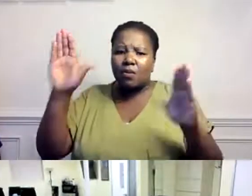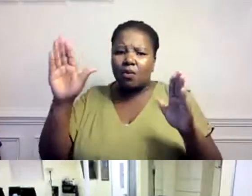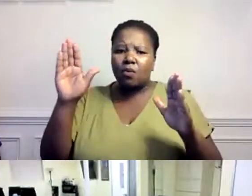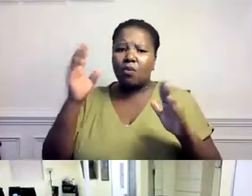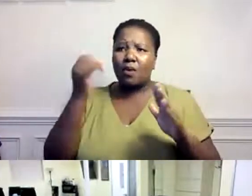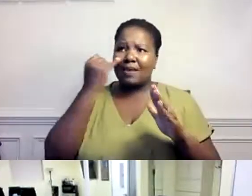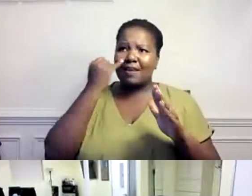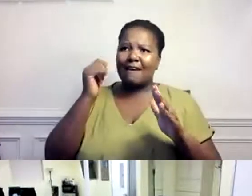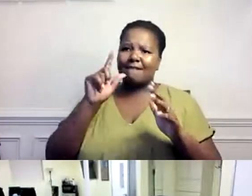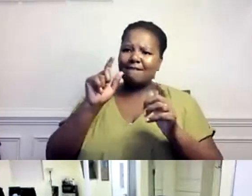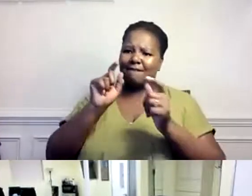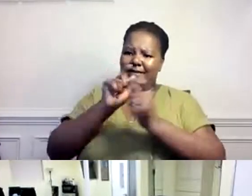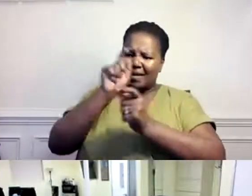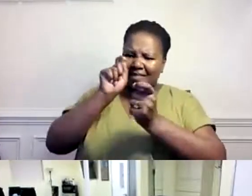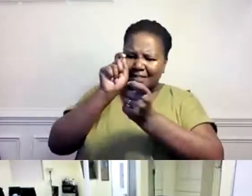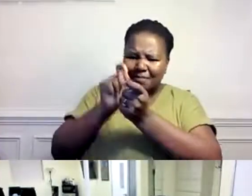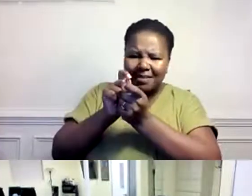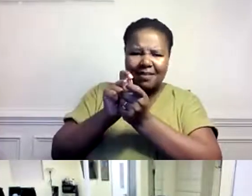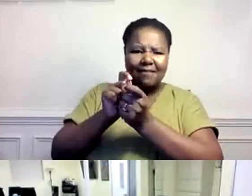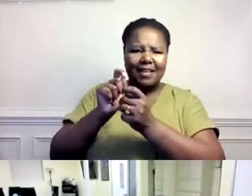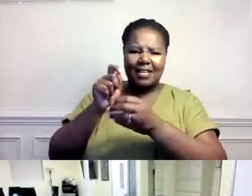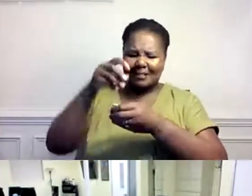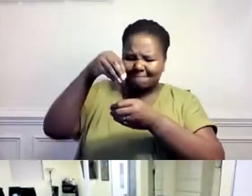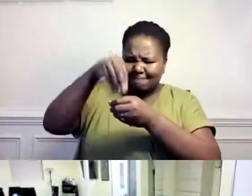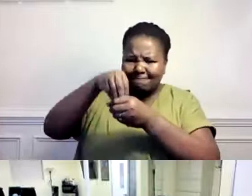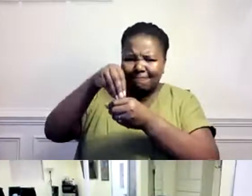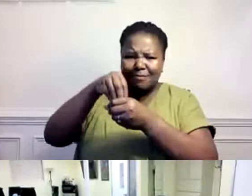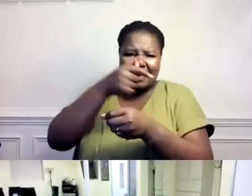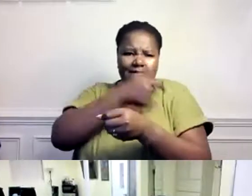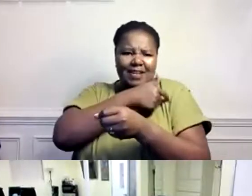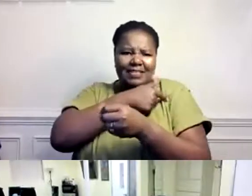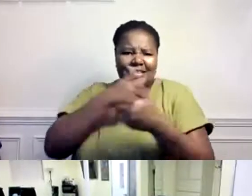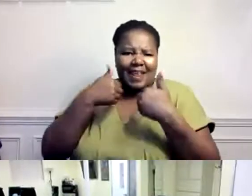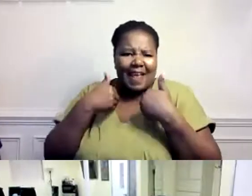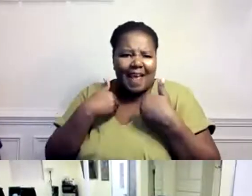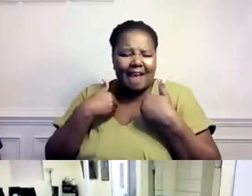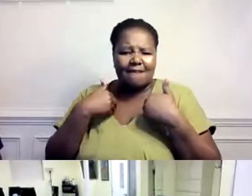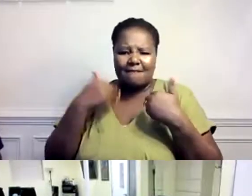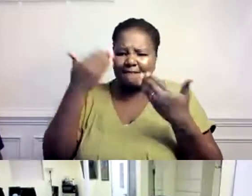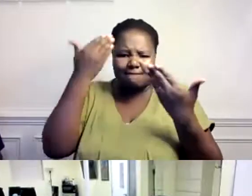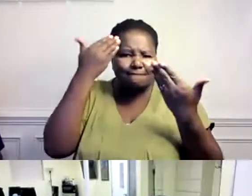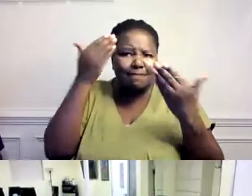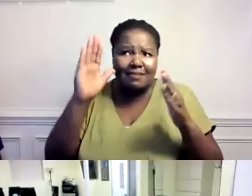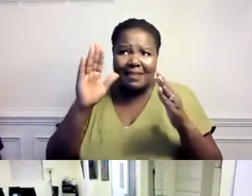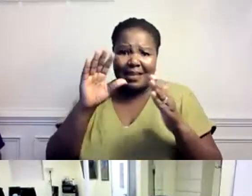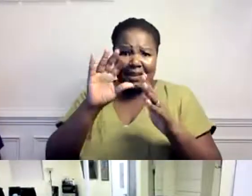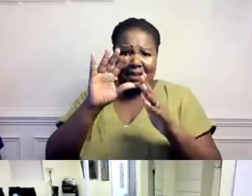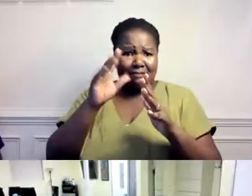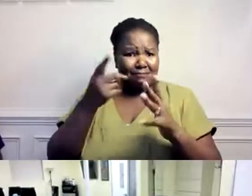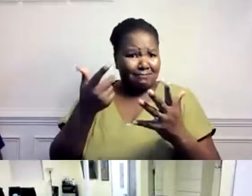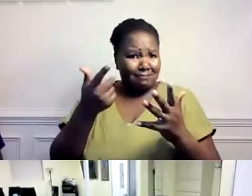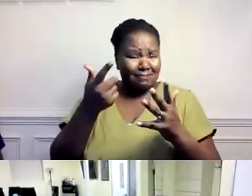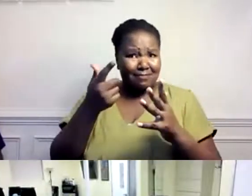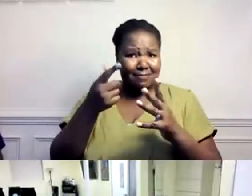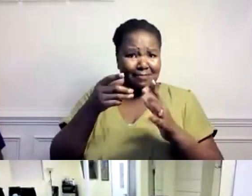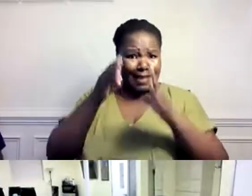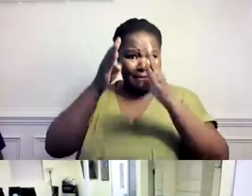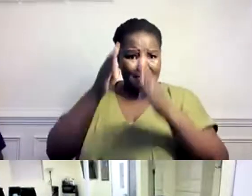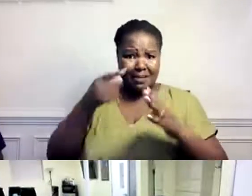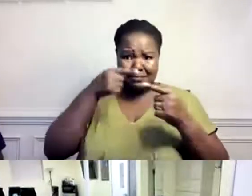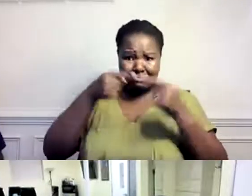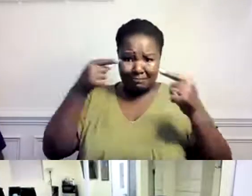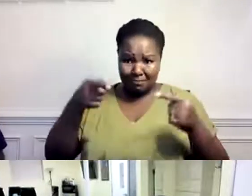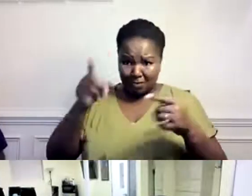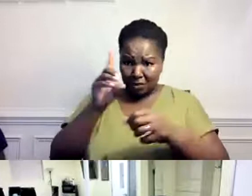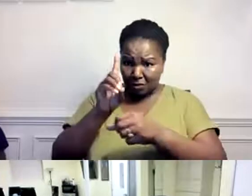specific ingredient that was sort of a red flag about the vaccine. And Dr. Chapman, it looks like you're shaking your head. You agree with